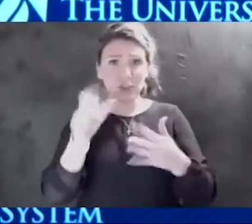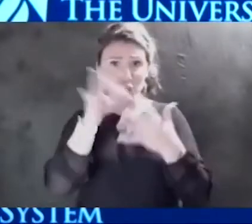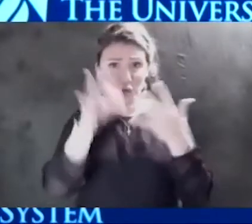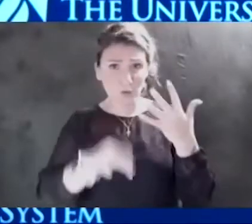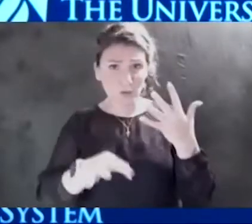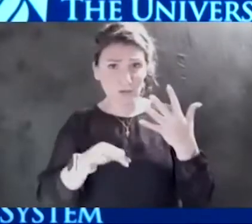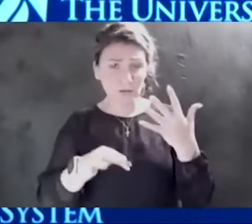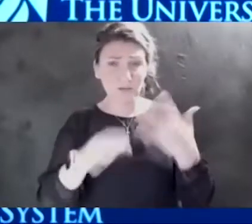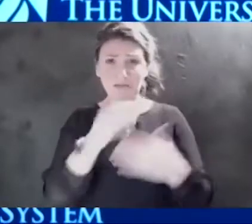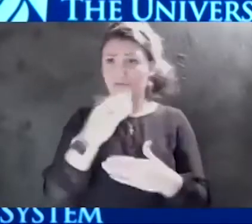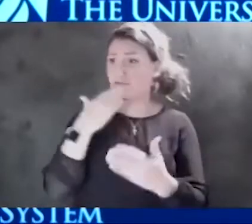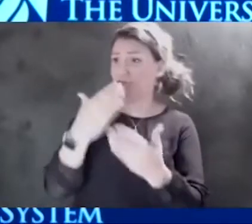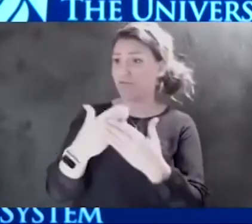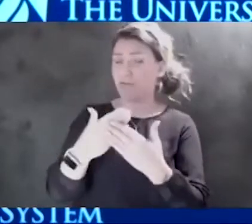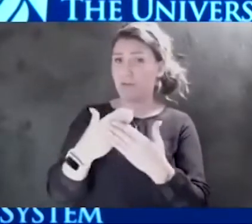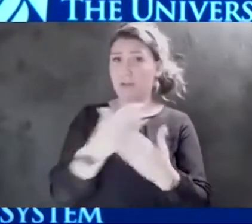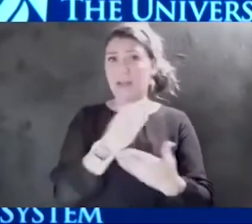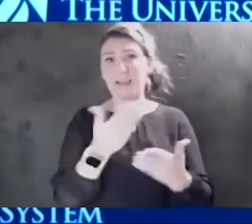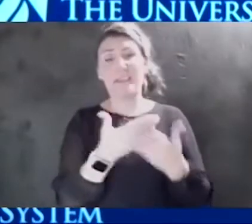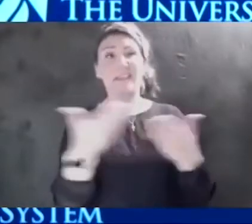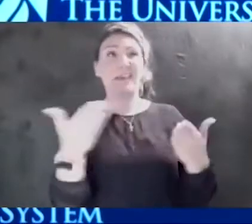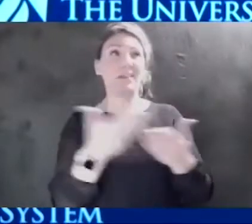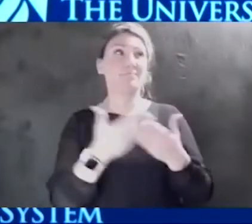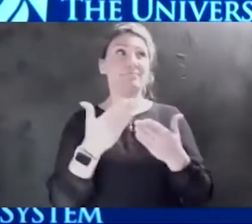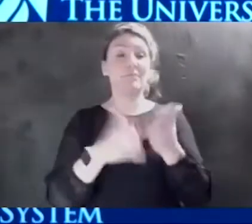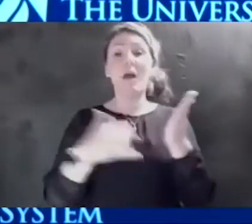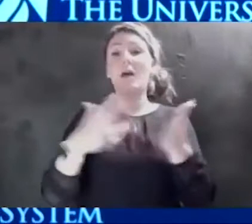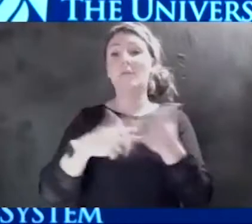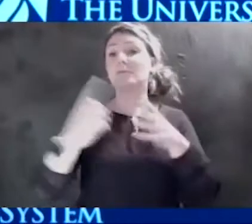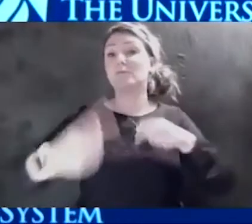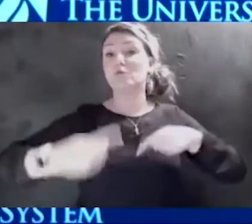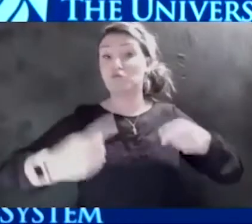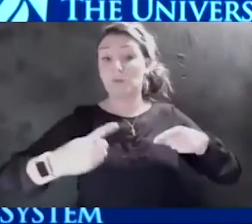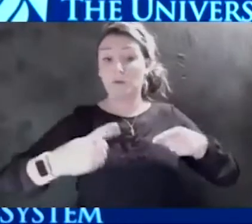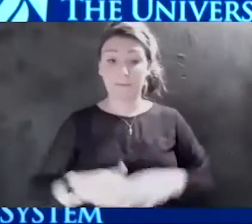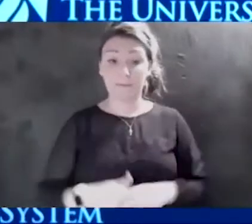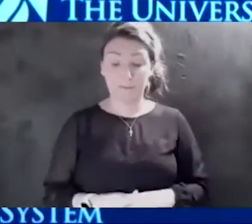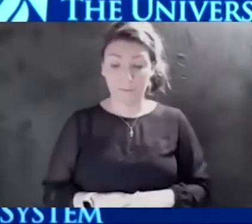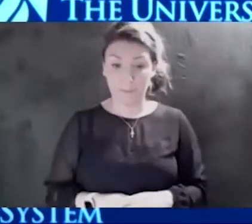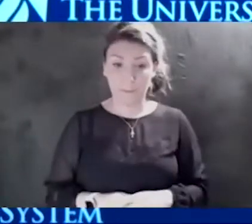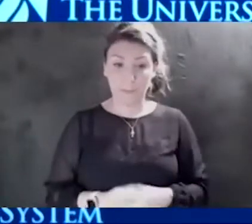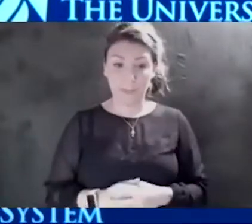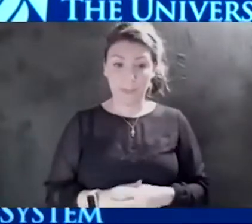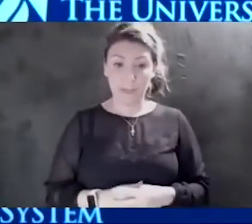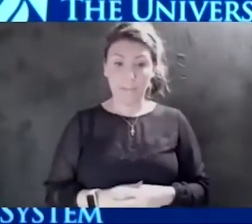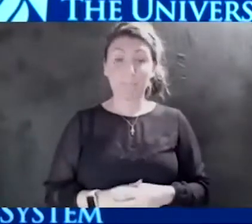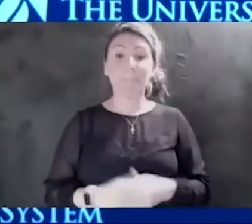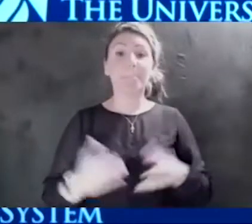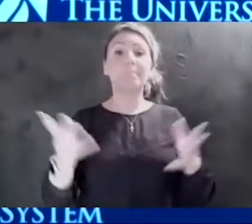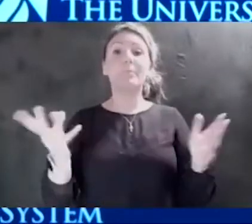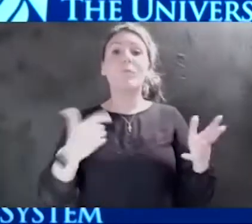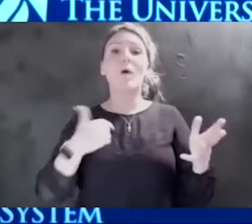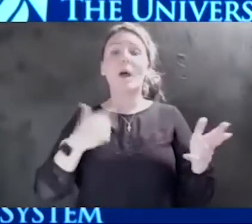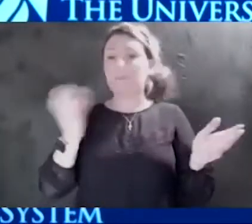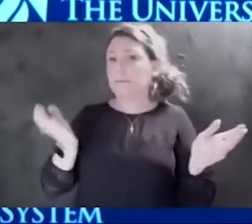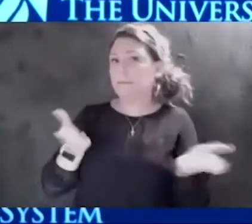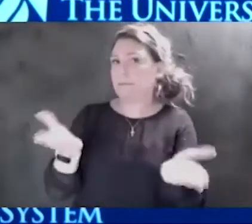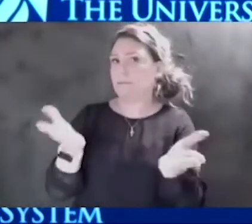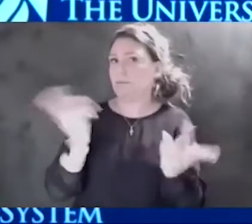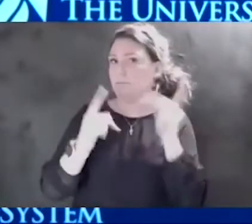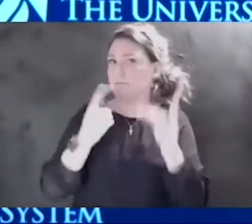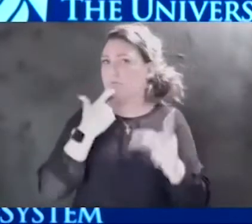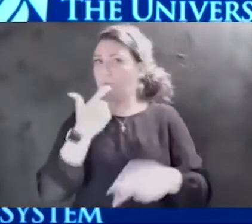that are sometimes a struggle. What I would urge our listening audience to remember is